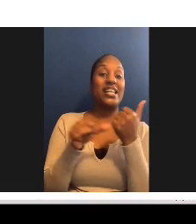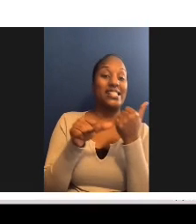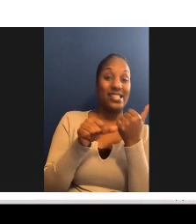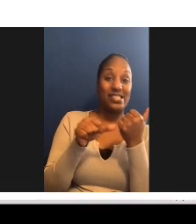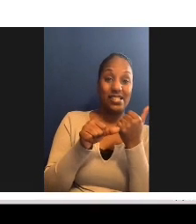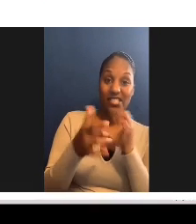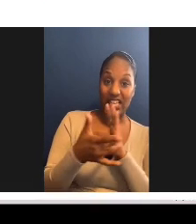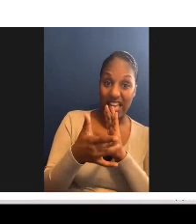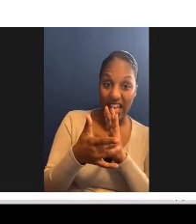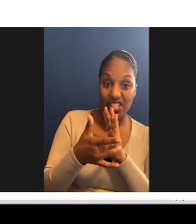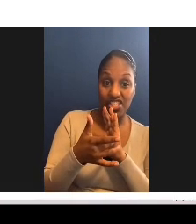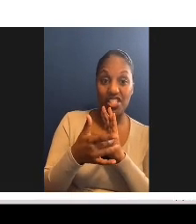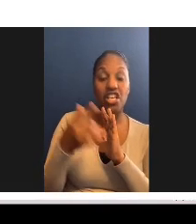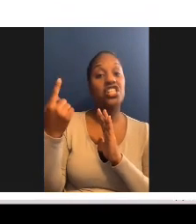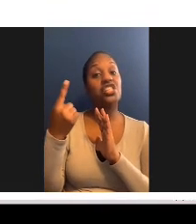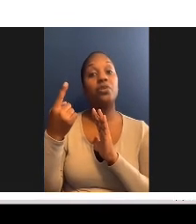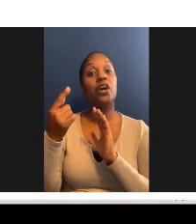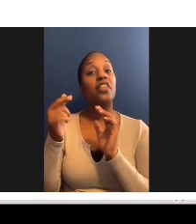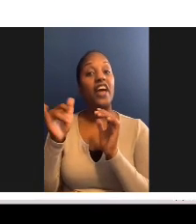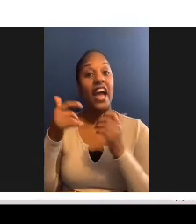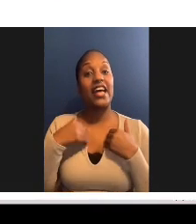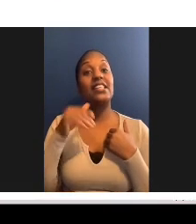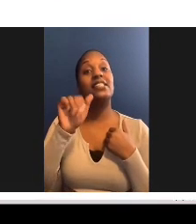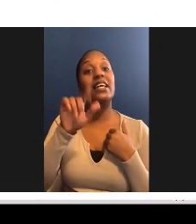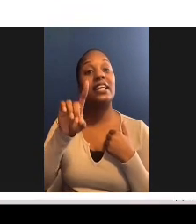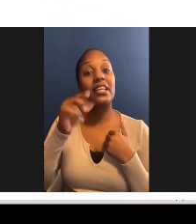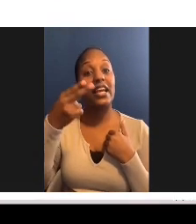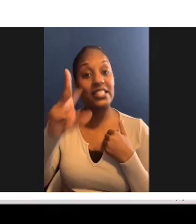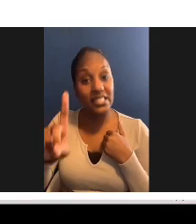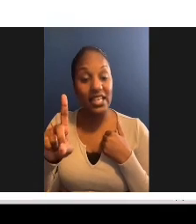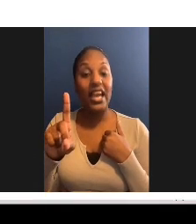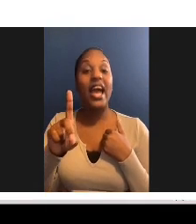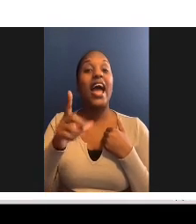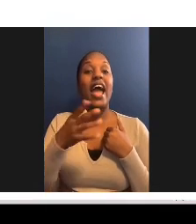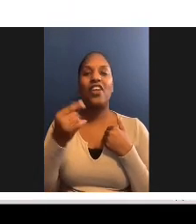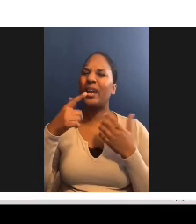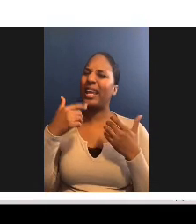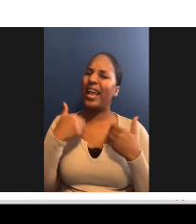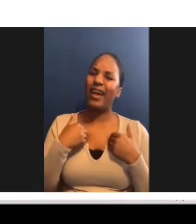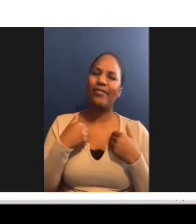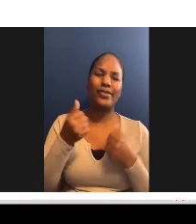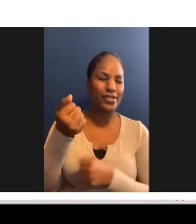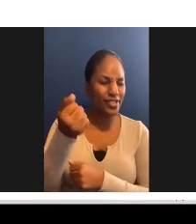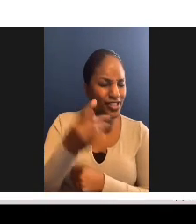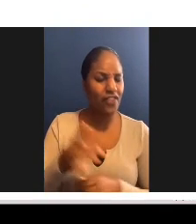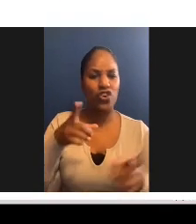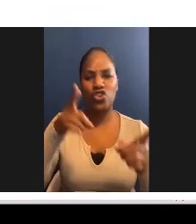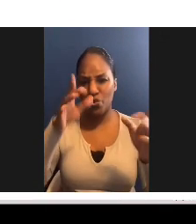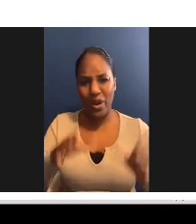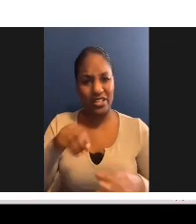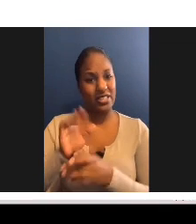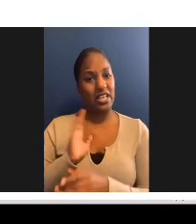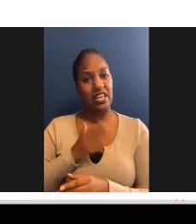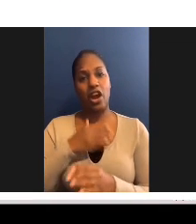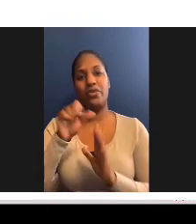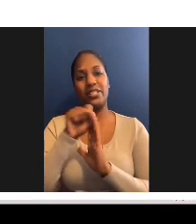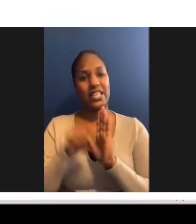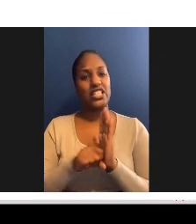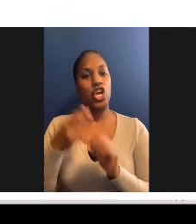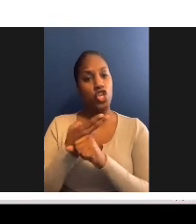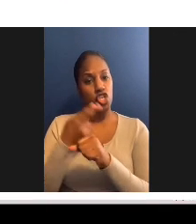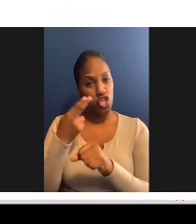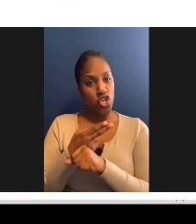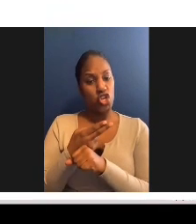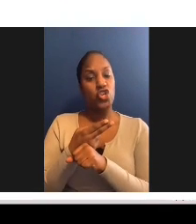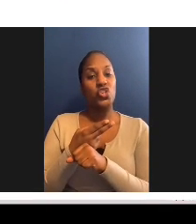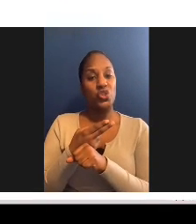someone who has been diagnosed with ADHD. We have several directors in our state that use this website just to go under the